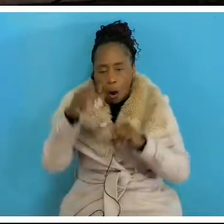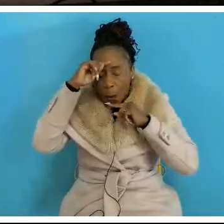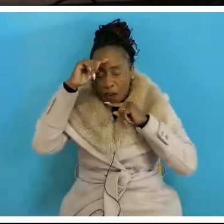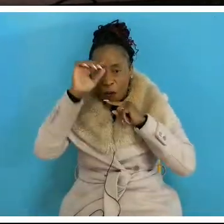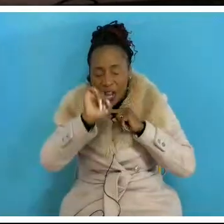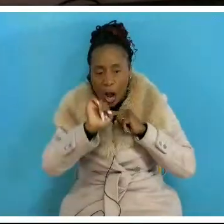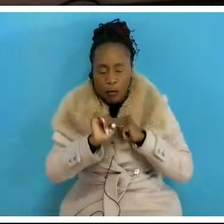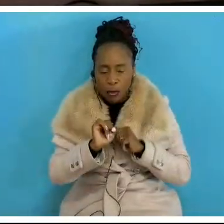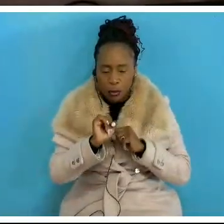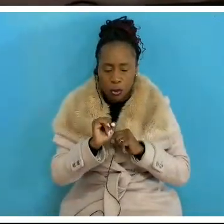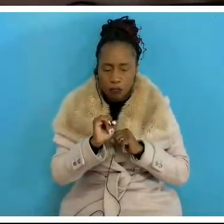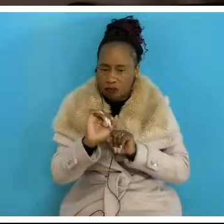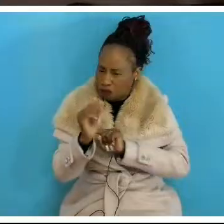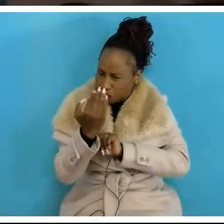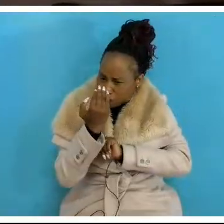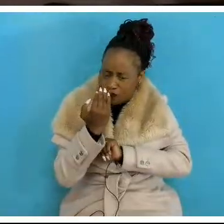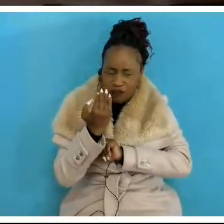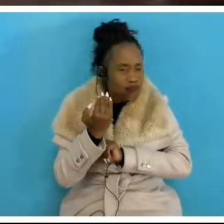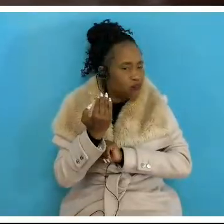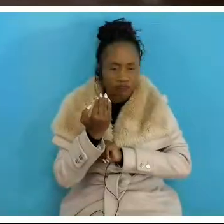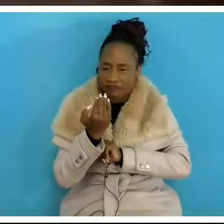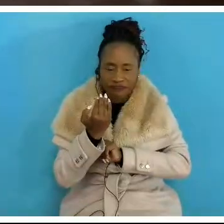not talking to us.